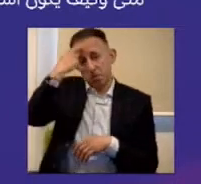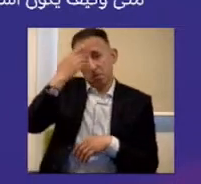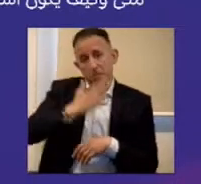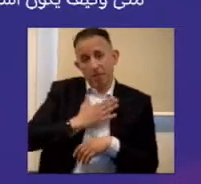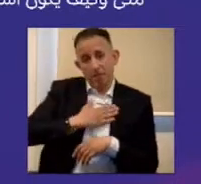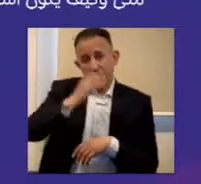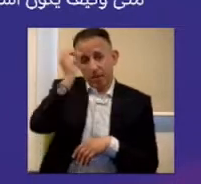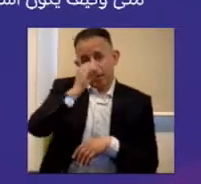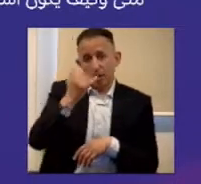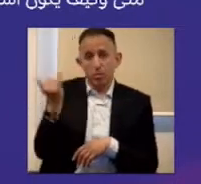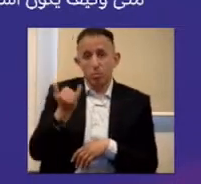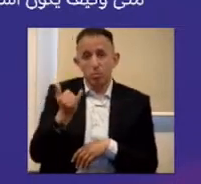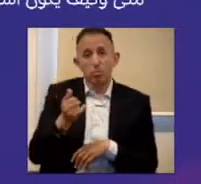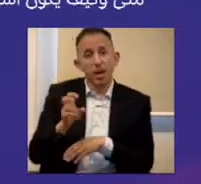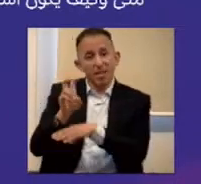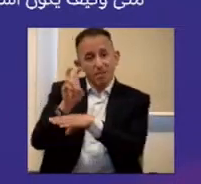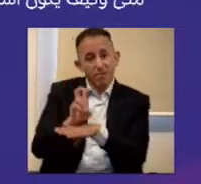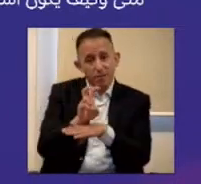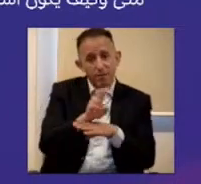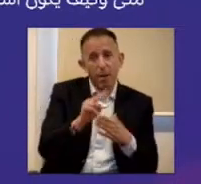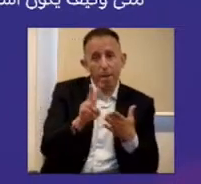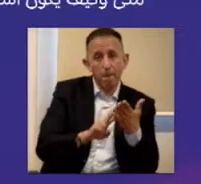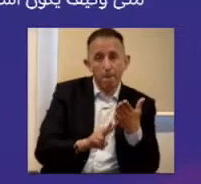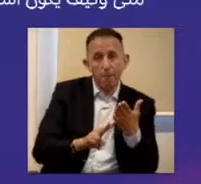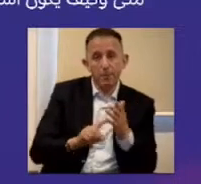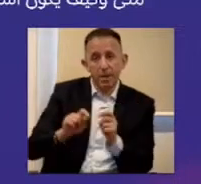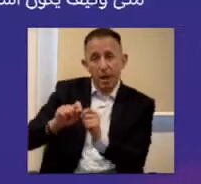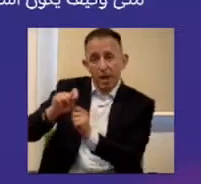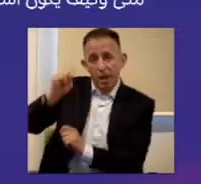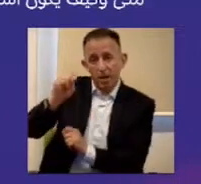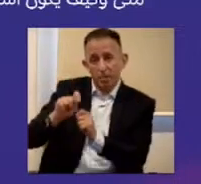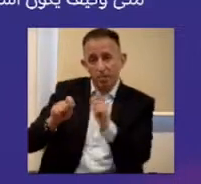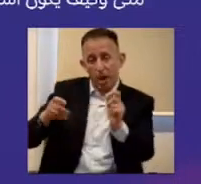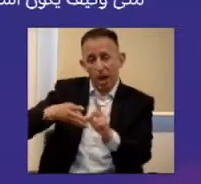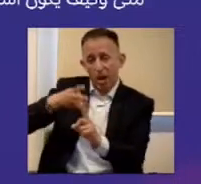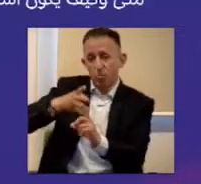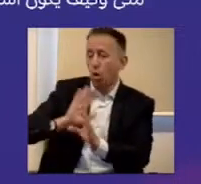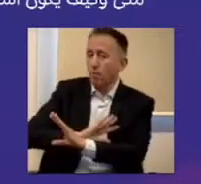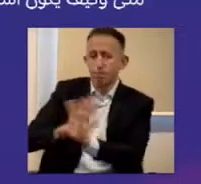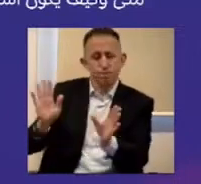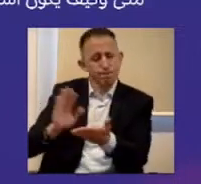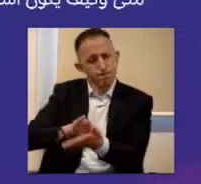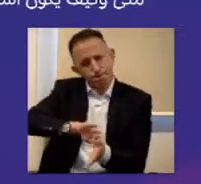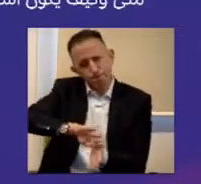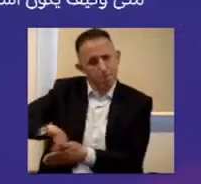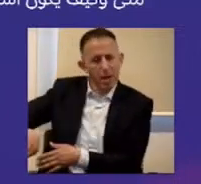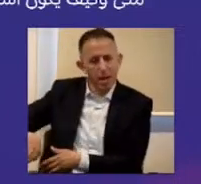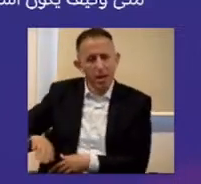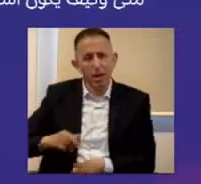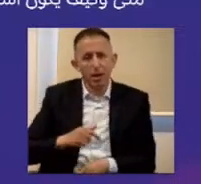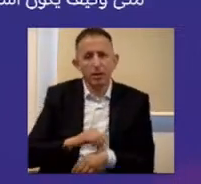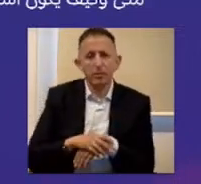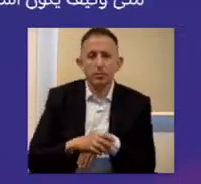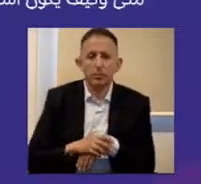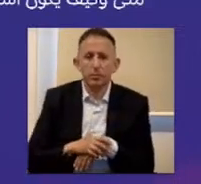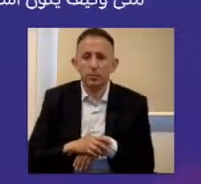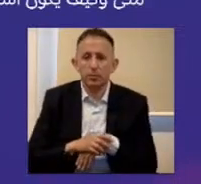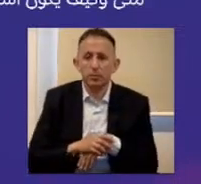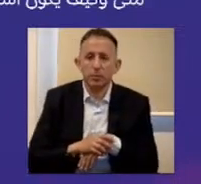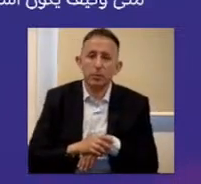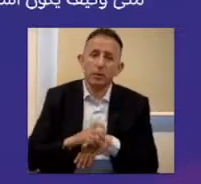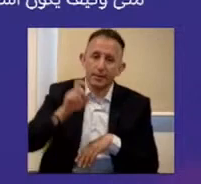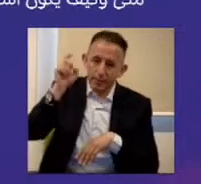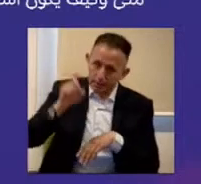education systems. We should move for continuous monitoring, feedback, and a better assessment. Let's